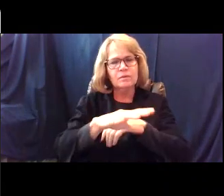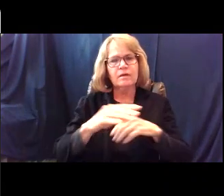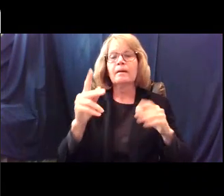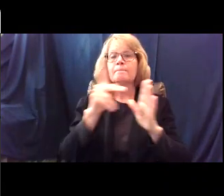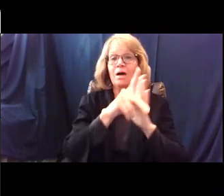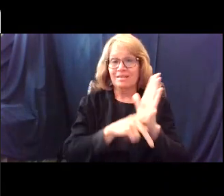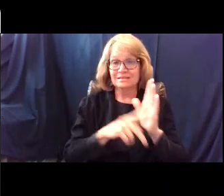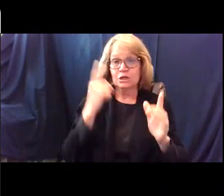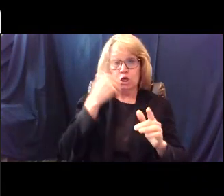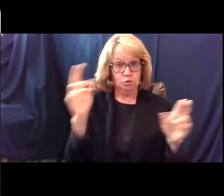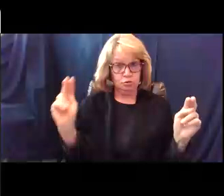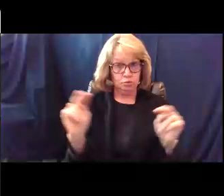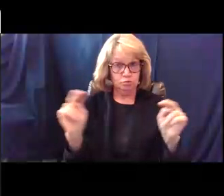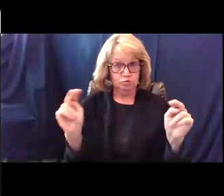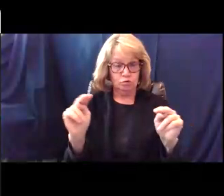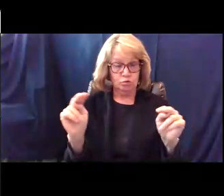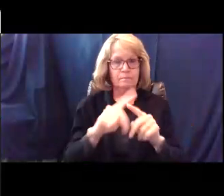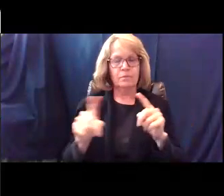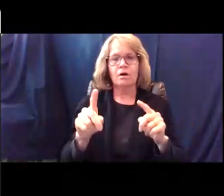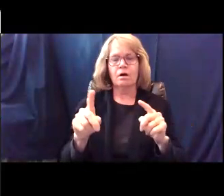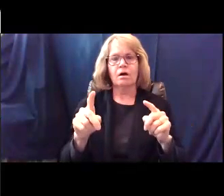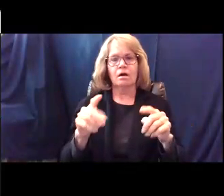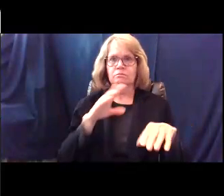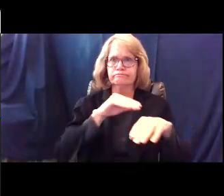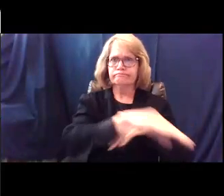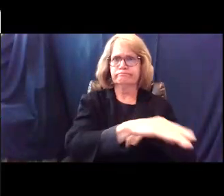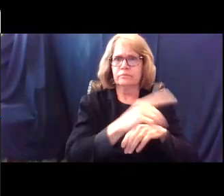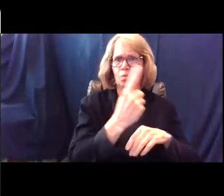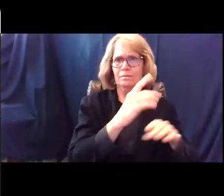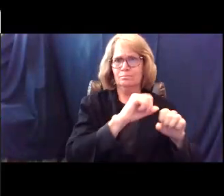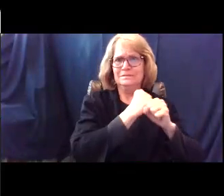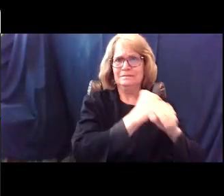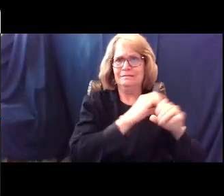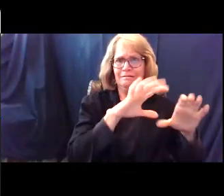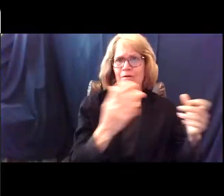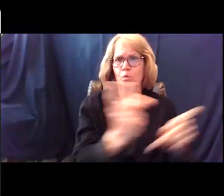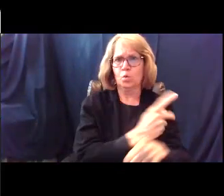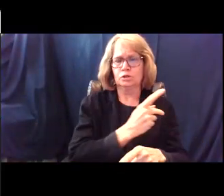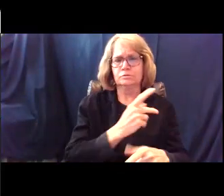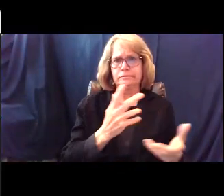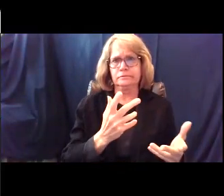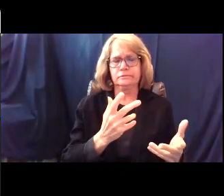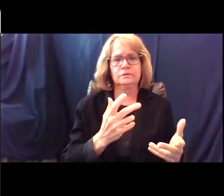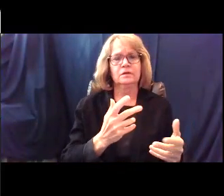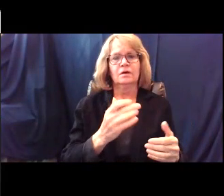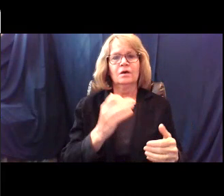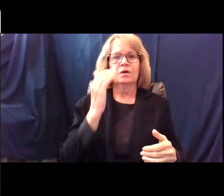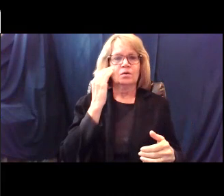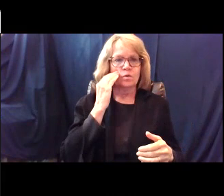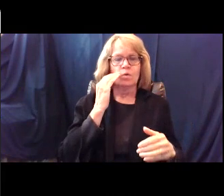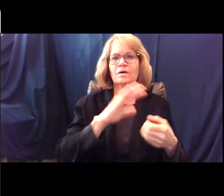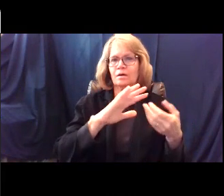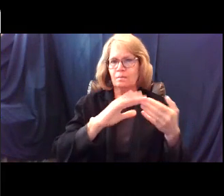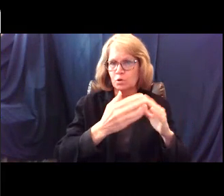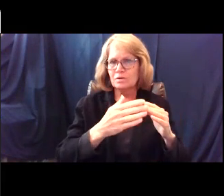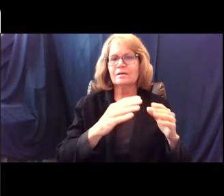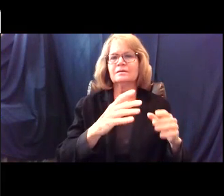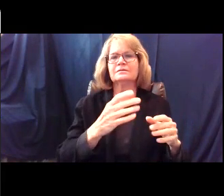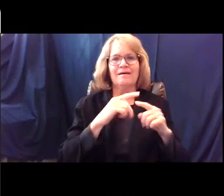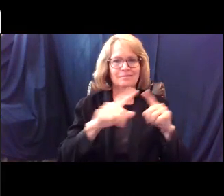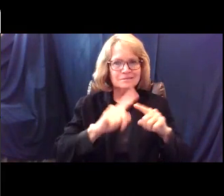face, but it has disparate impact on a protected class. And we know that our communities are policed differently, and communities of